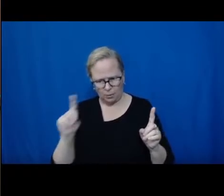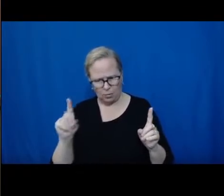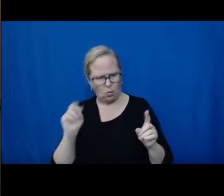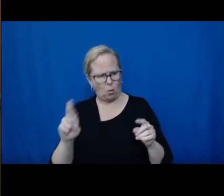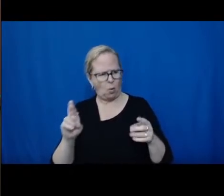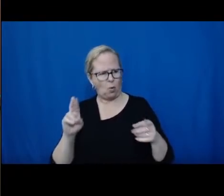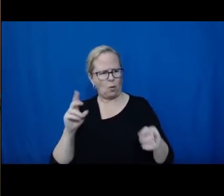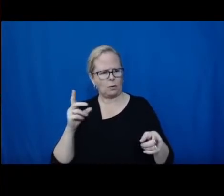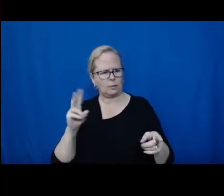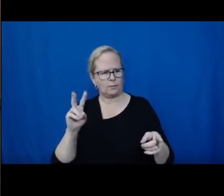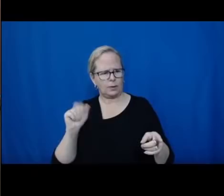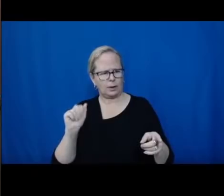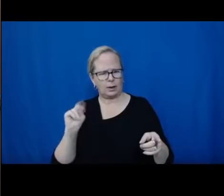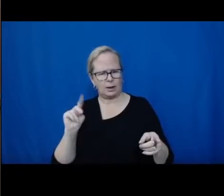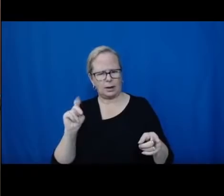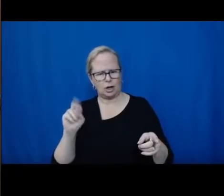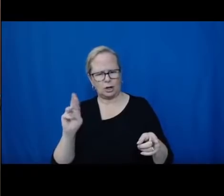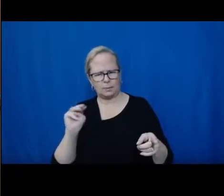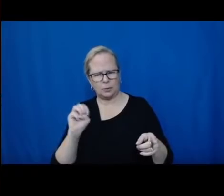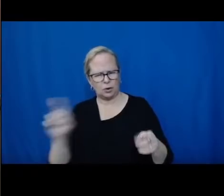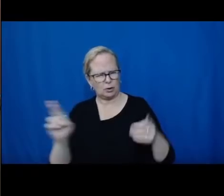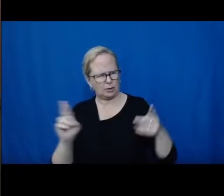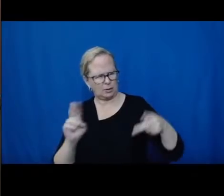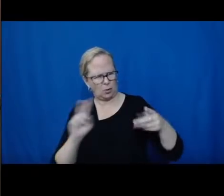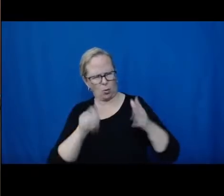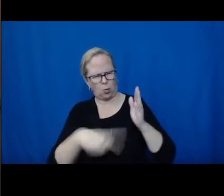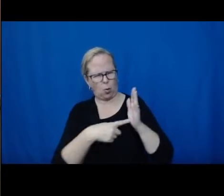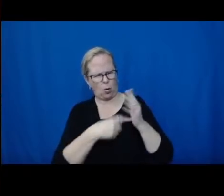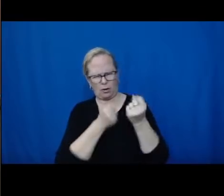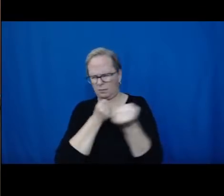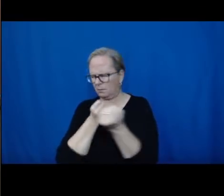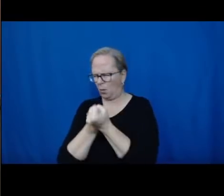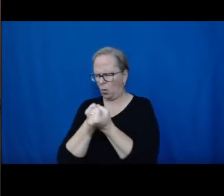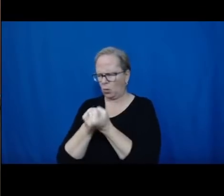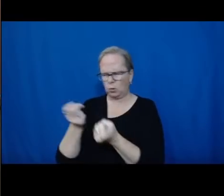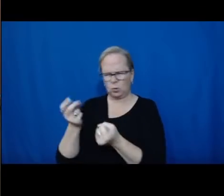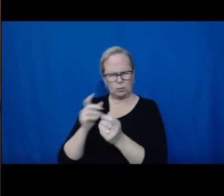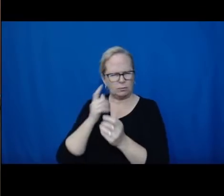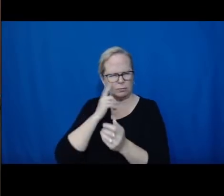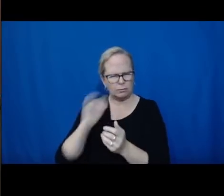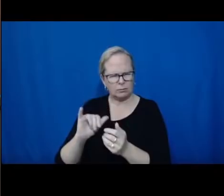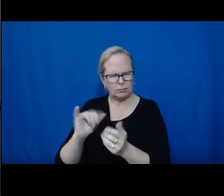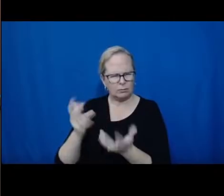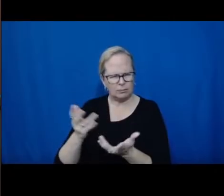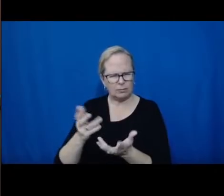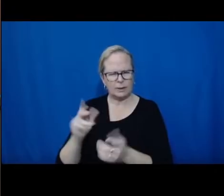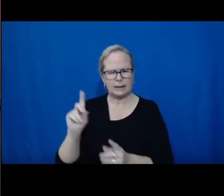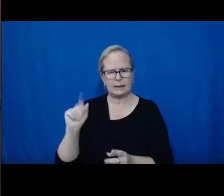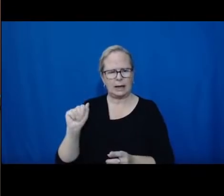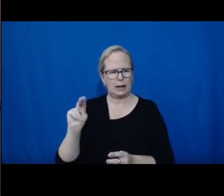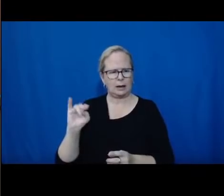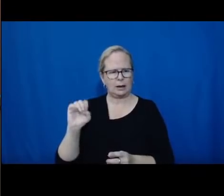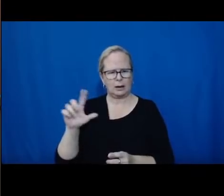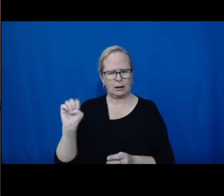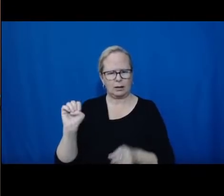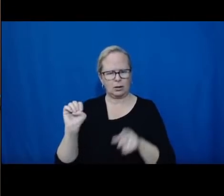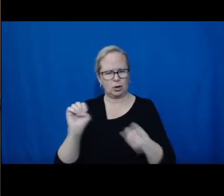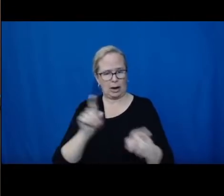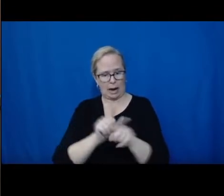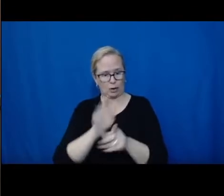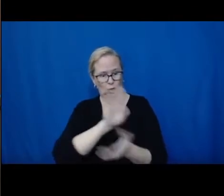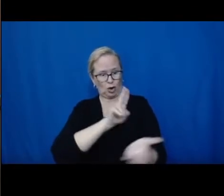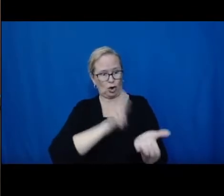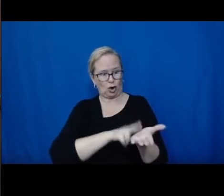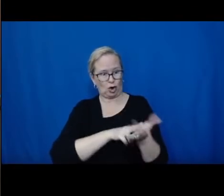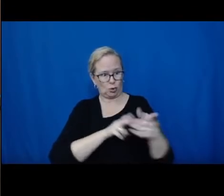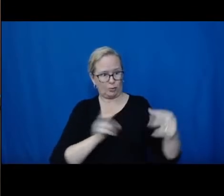in keeping that support happening? And Danielle, same with from the nursing perspective, we